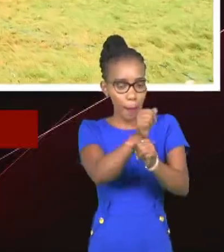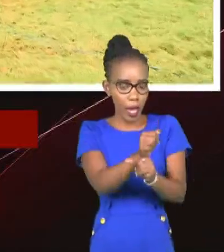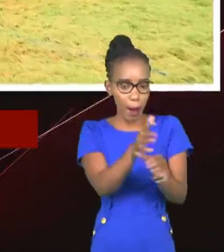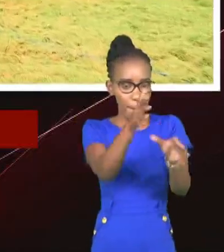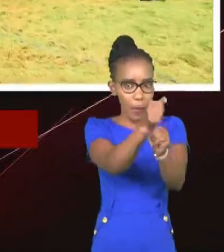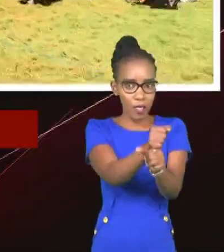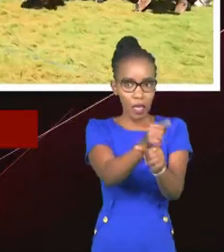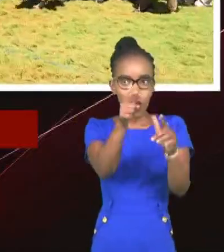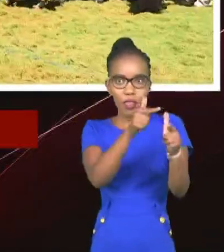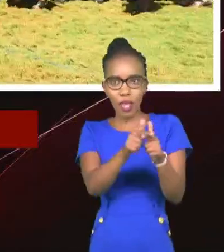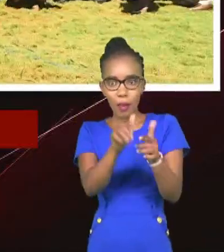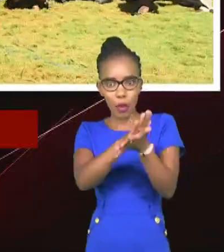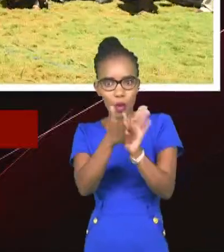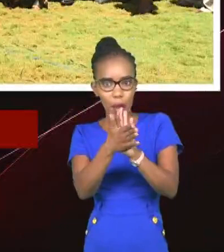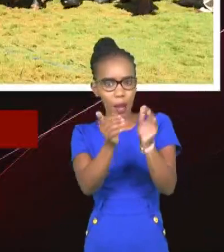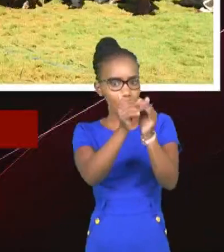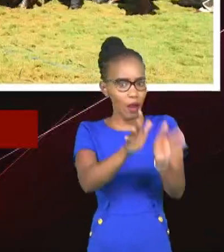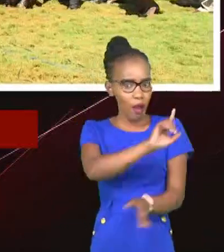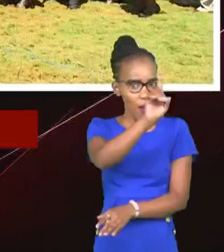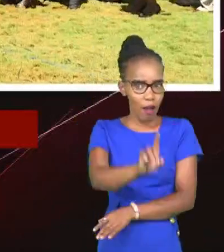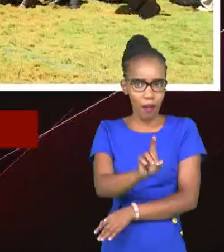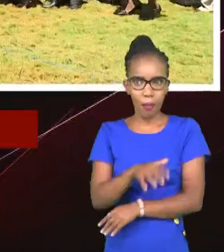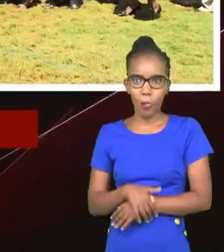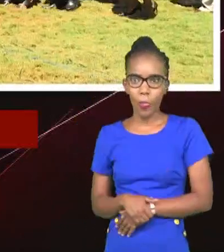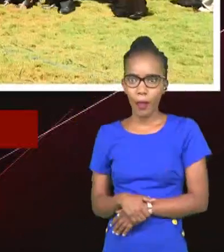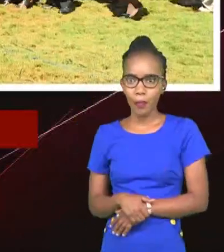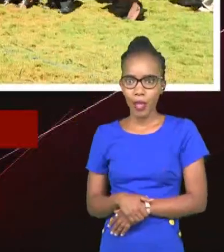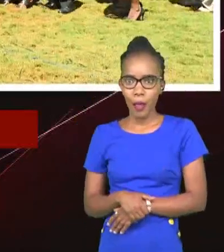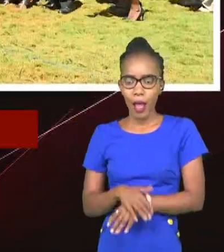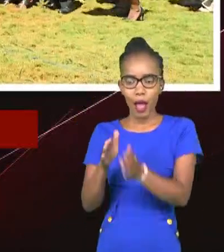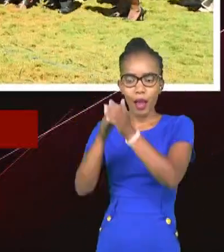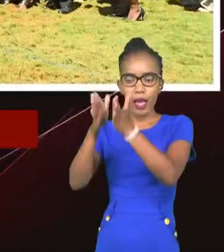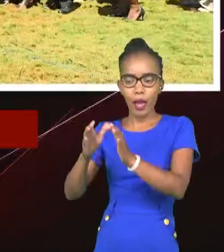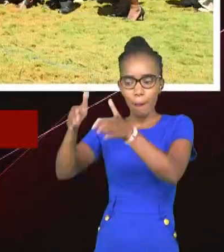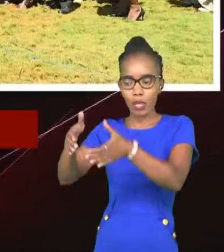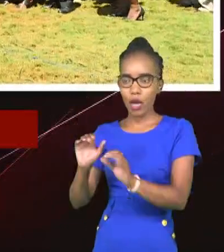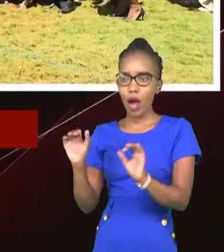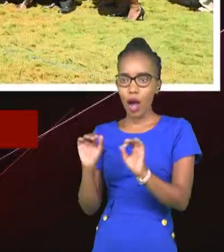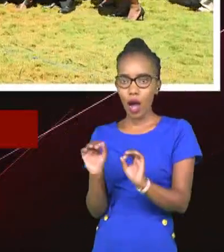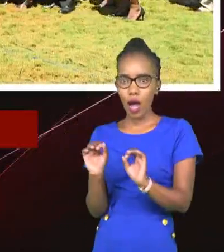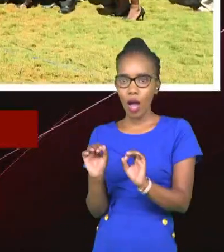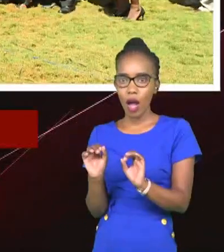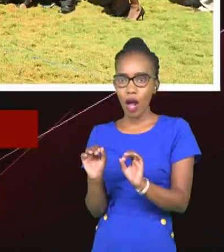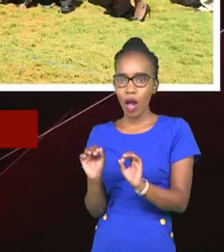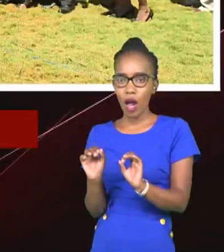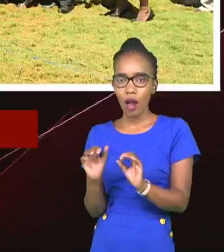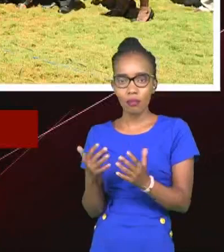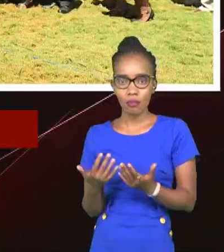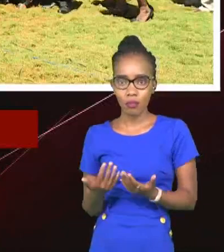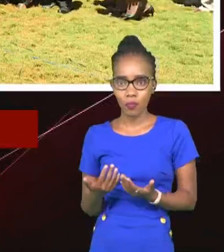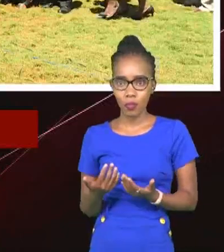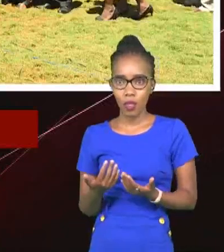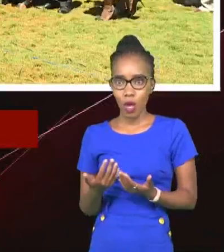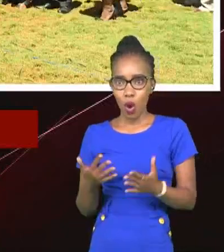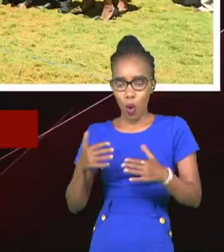now take the party leader? No, we join, not the party leader. We are talking of, now we you take become the coast. Five. We form